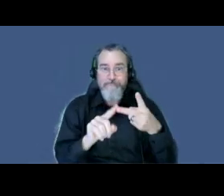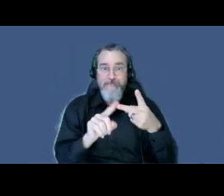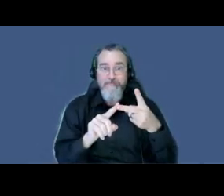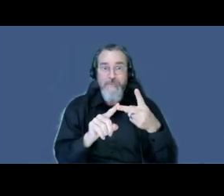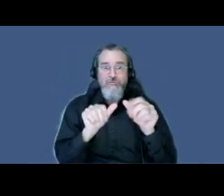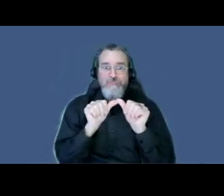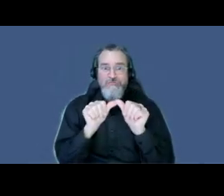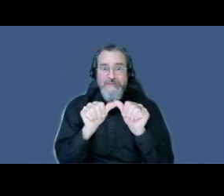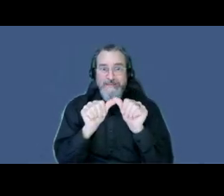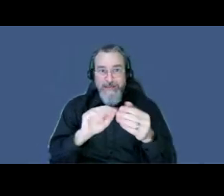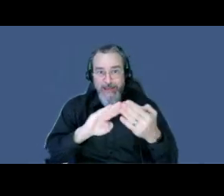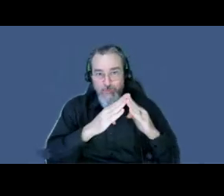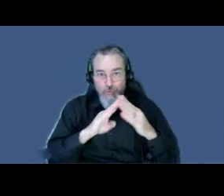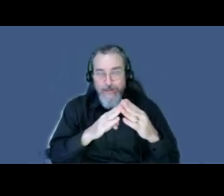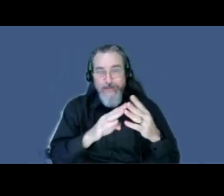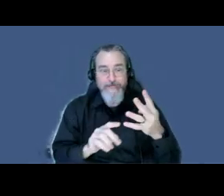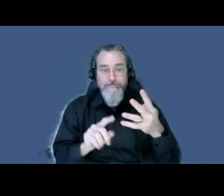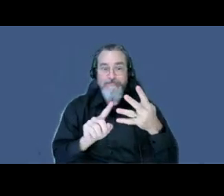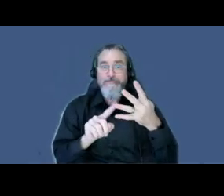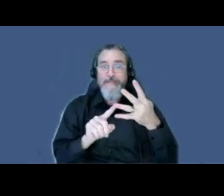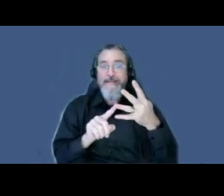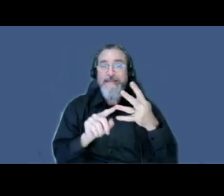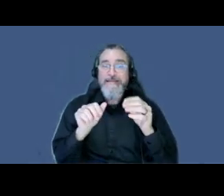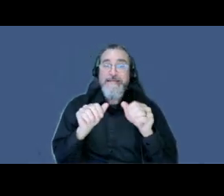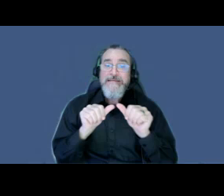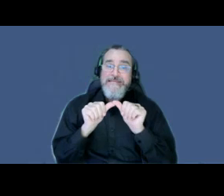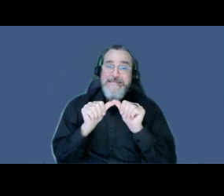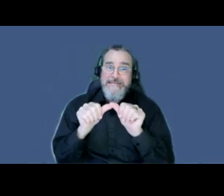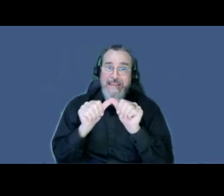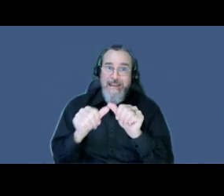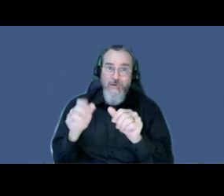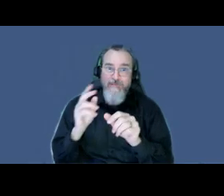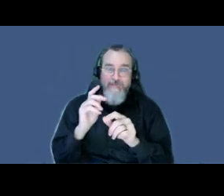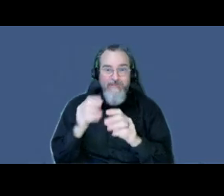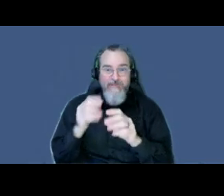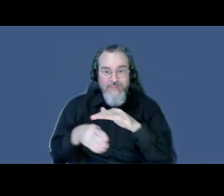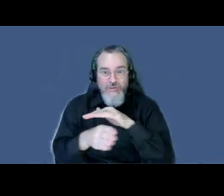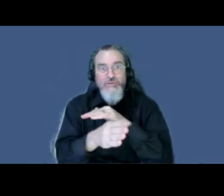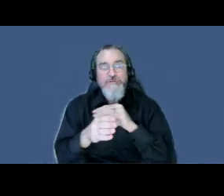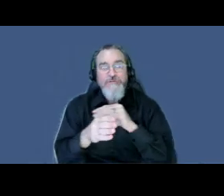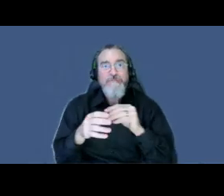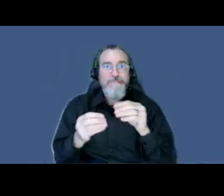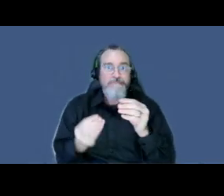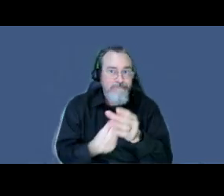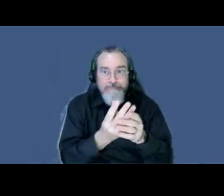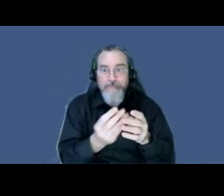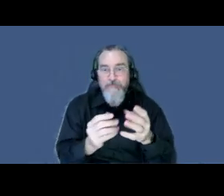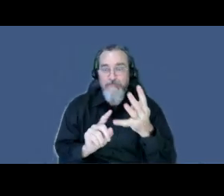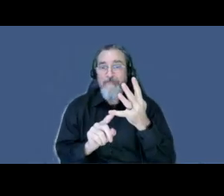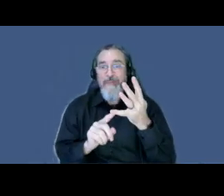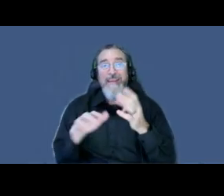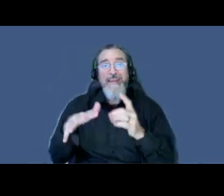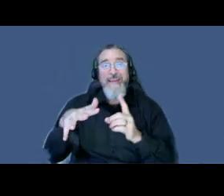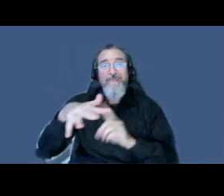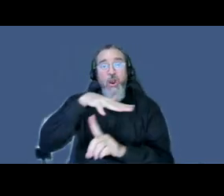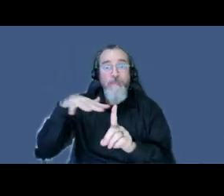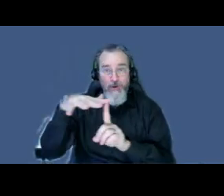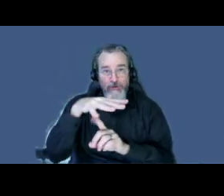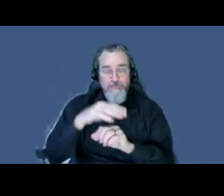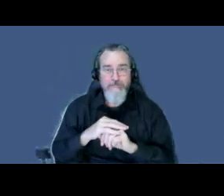and aquaculture, and then environmental literacy and workforce development. And all of our 34 programs and our national office work